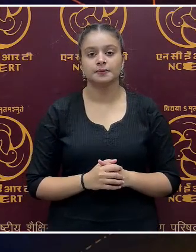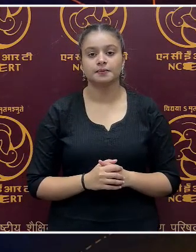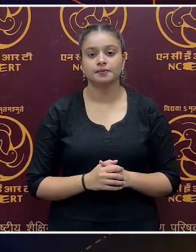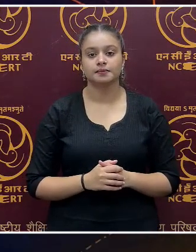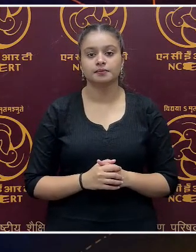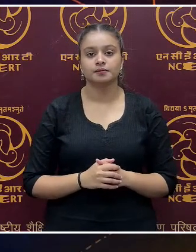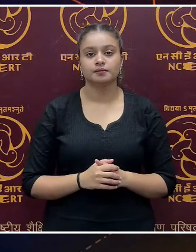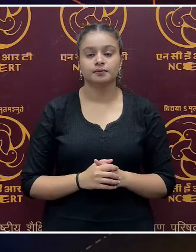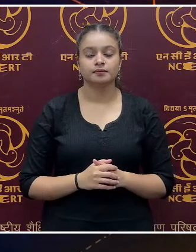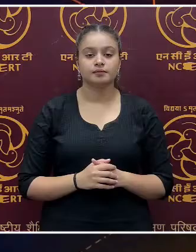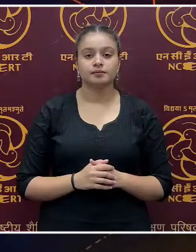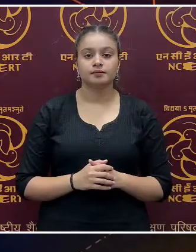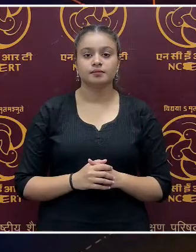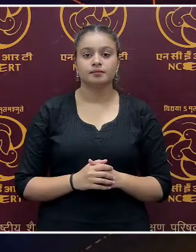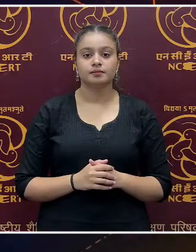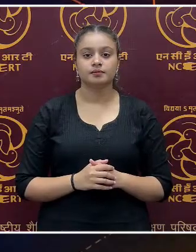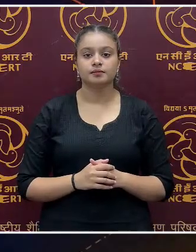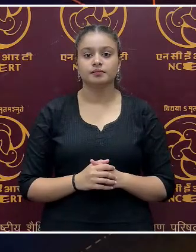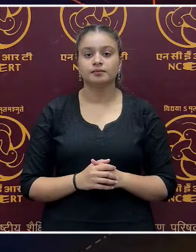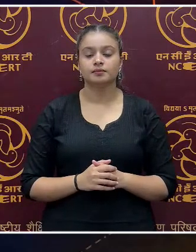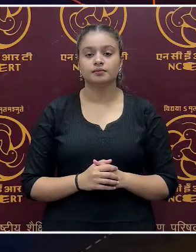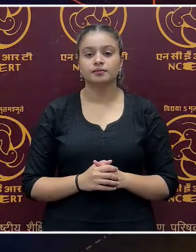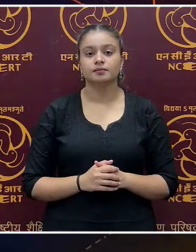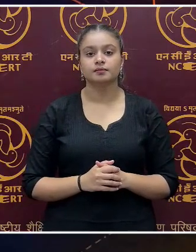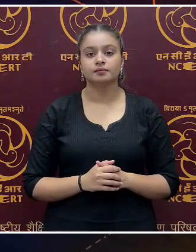I have to take in this protractor